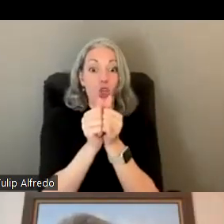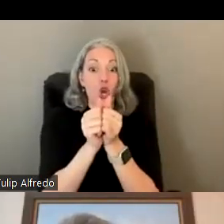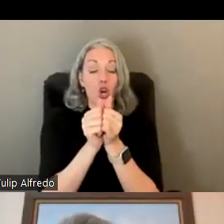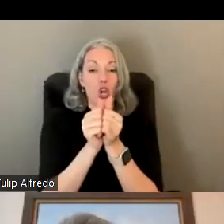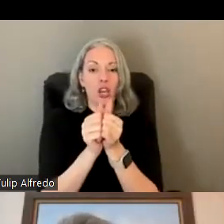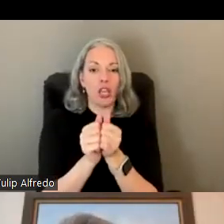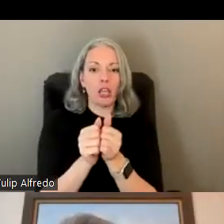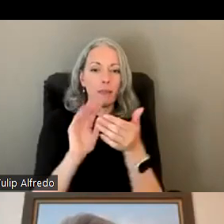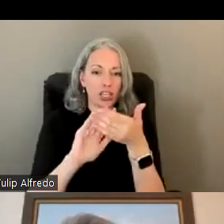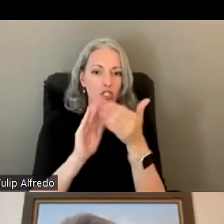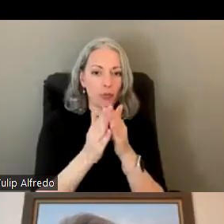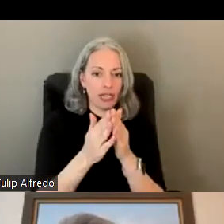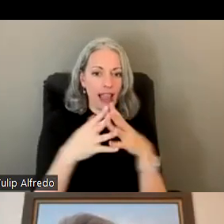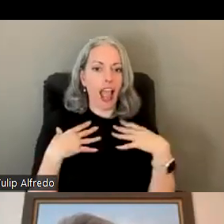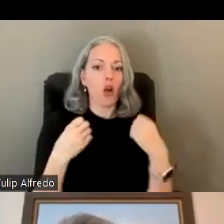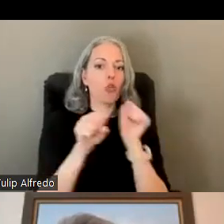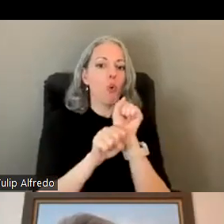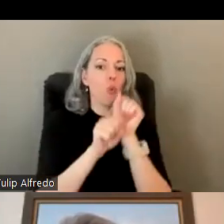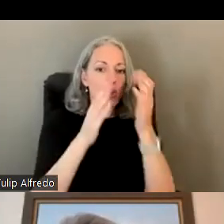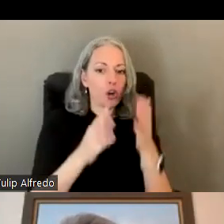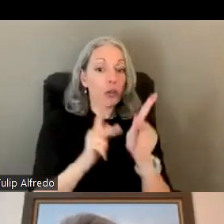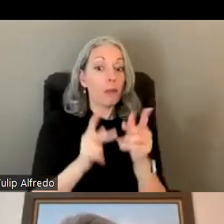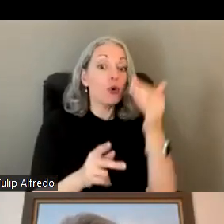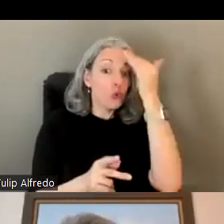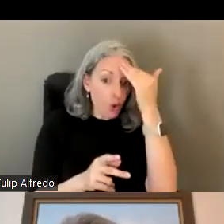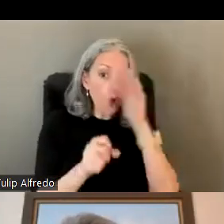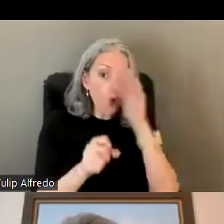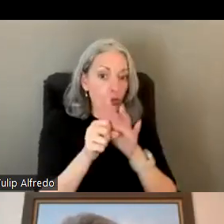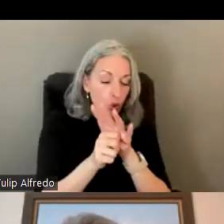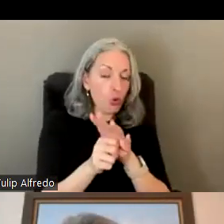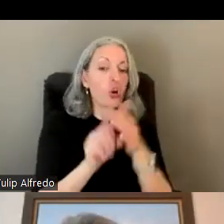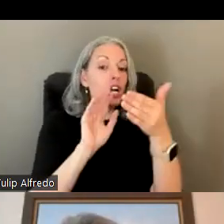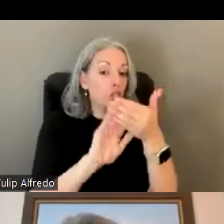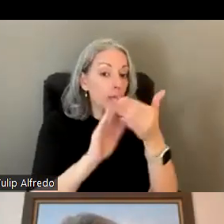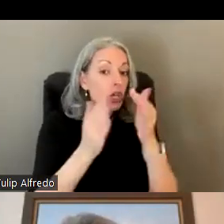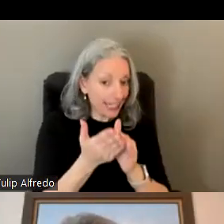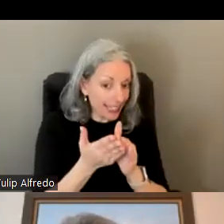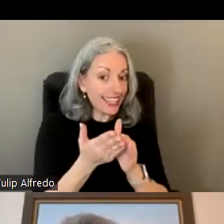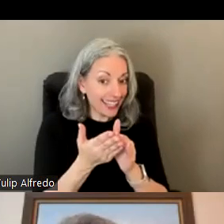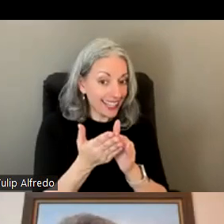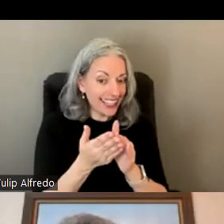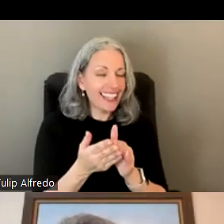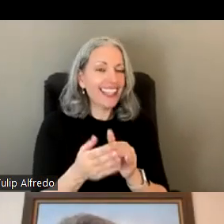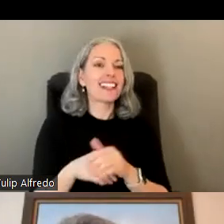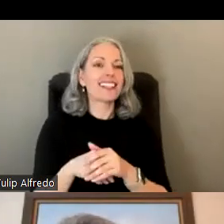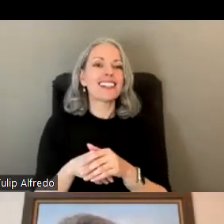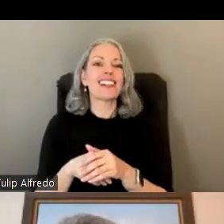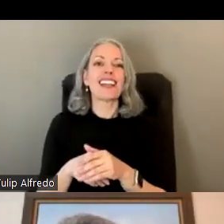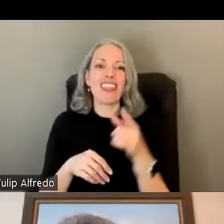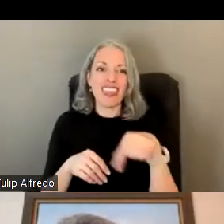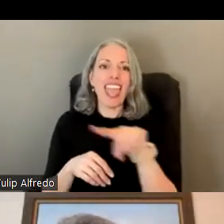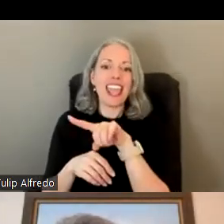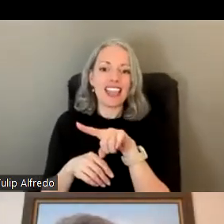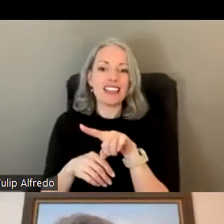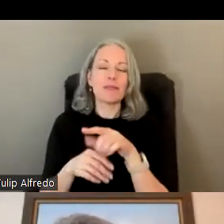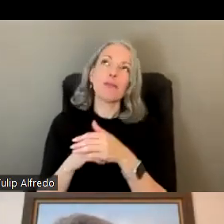because community health workers are people who know the local community, as Barbara and others have said, so